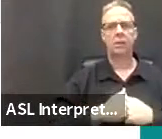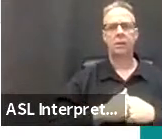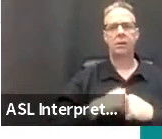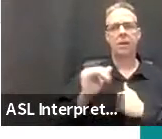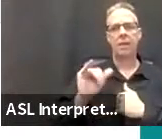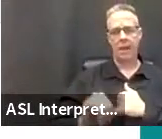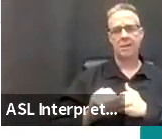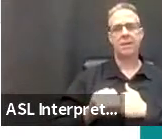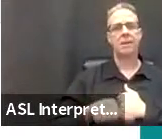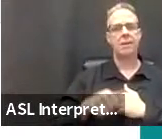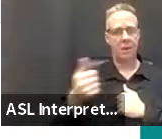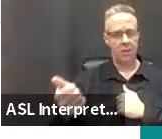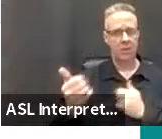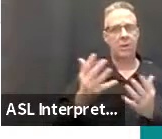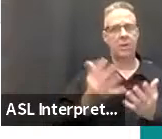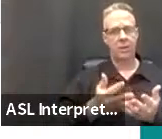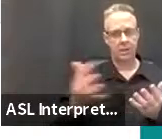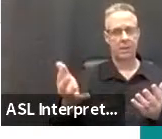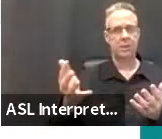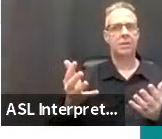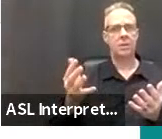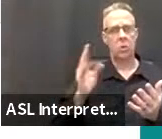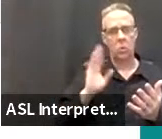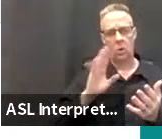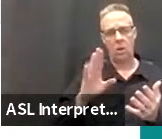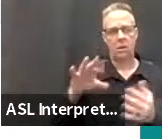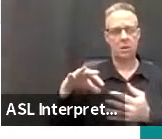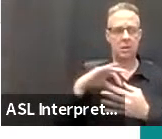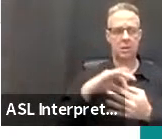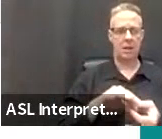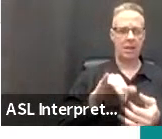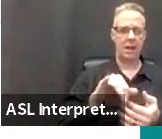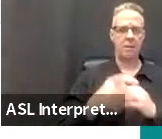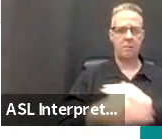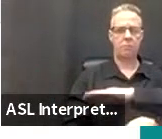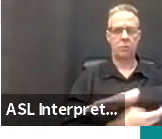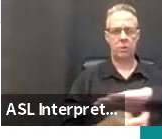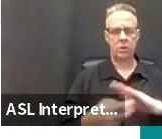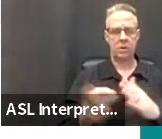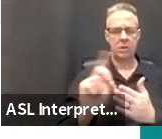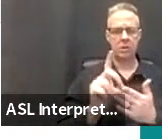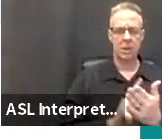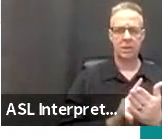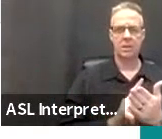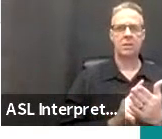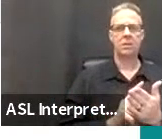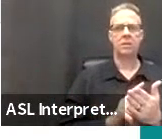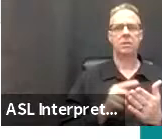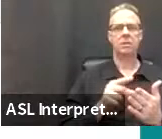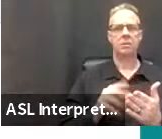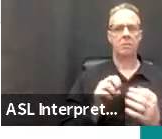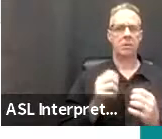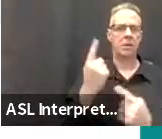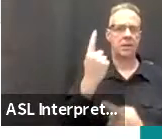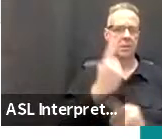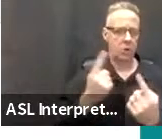another thing that lends to this bridge design, or the bridge designs being